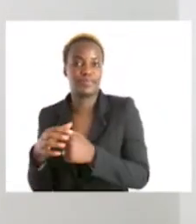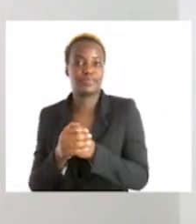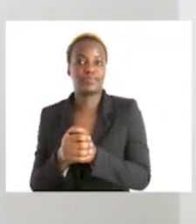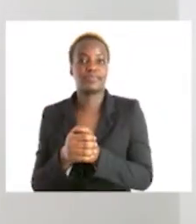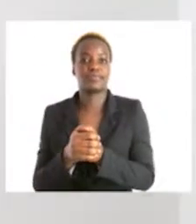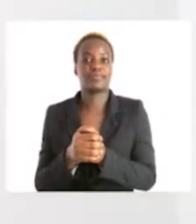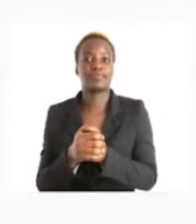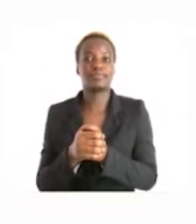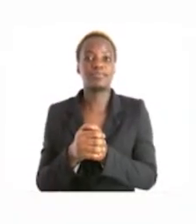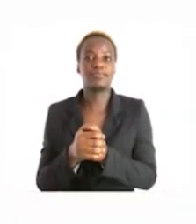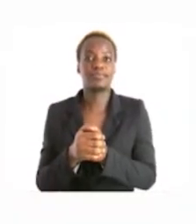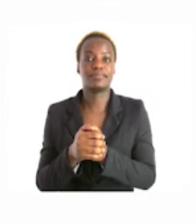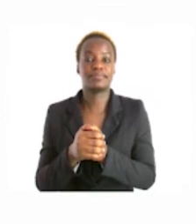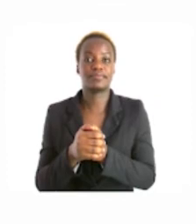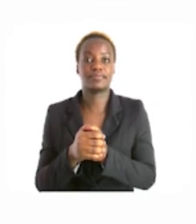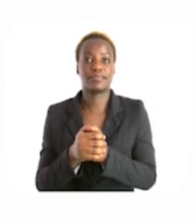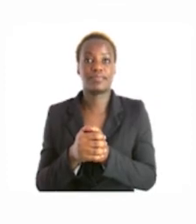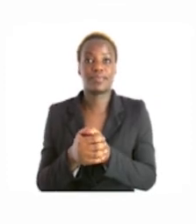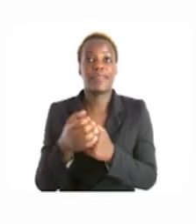look on the next one. Now you have